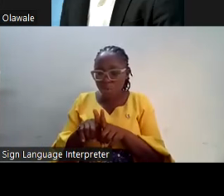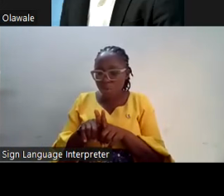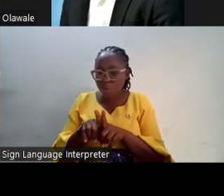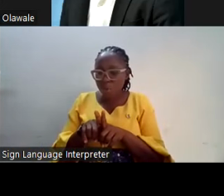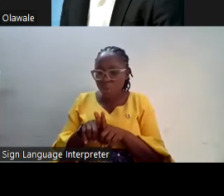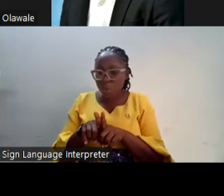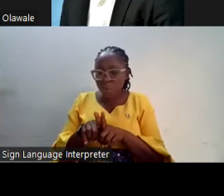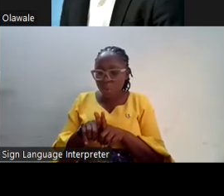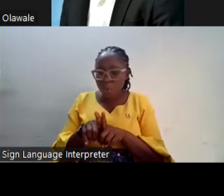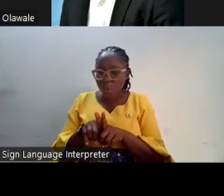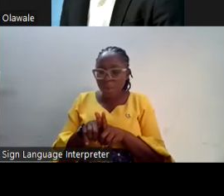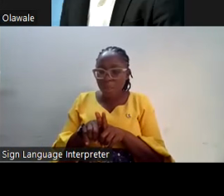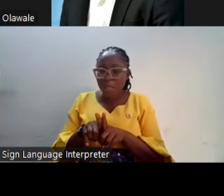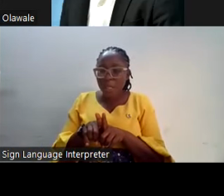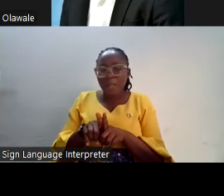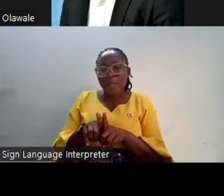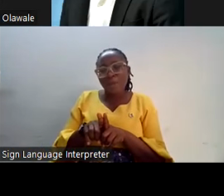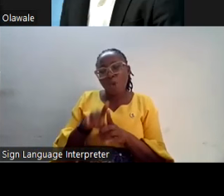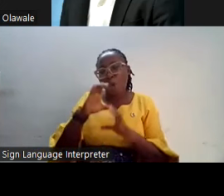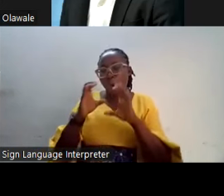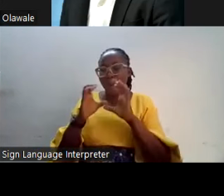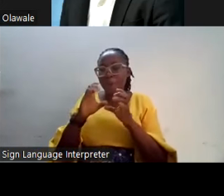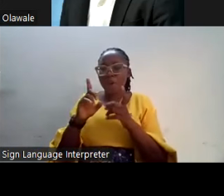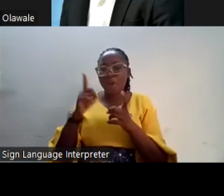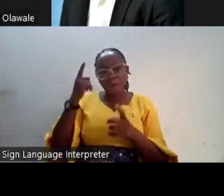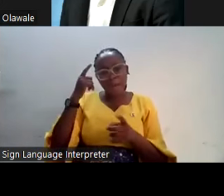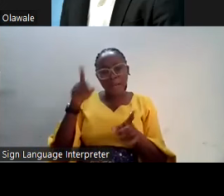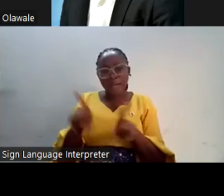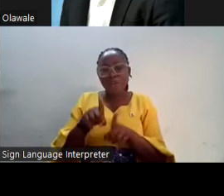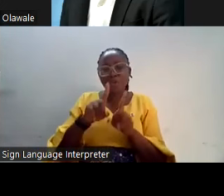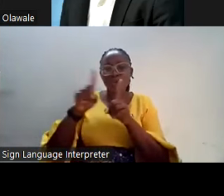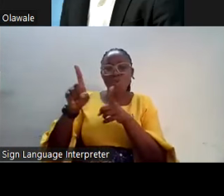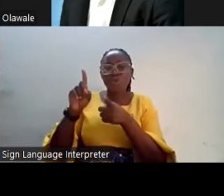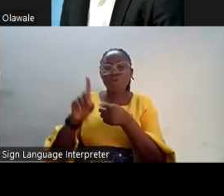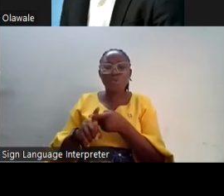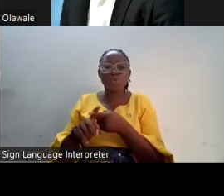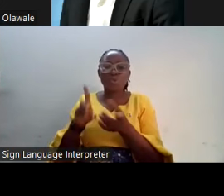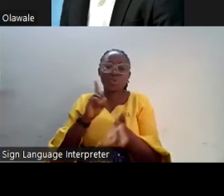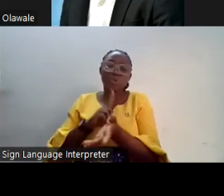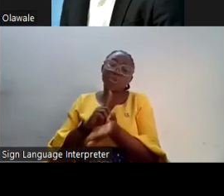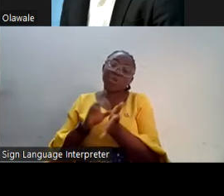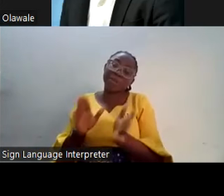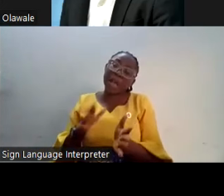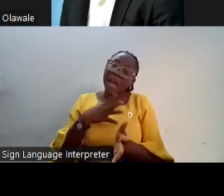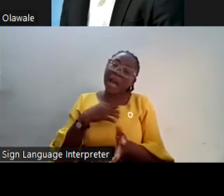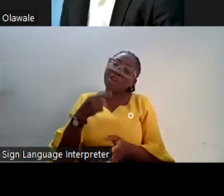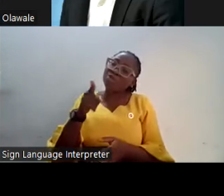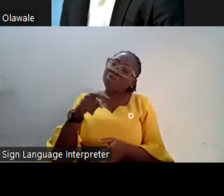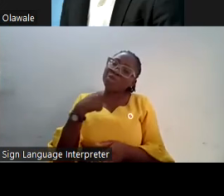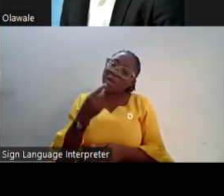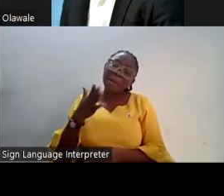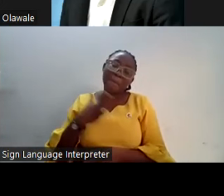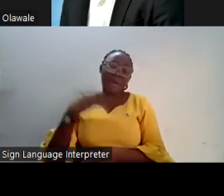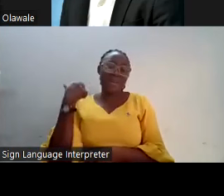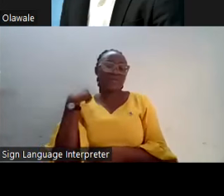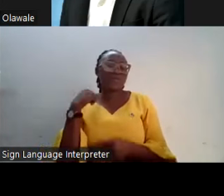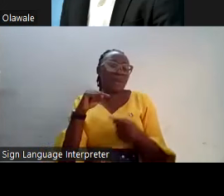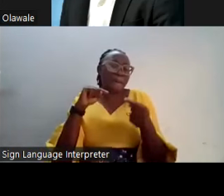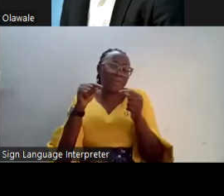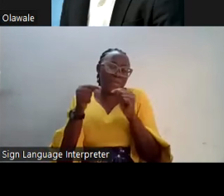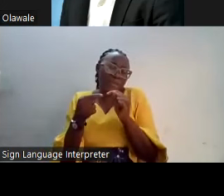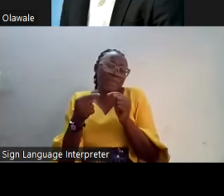physician and they say, yeah, I've got something's paining, I've got concerns, my shoulder's aching or my stomach